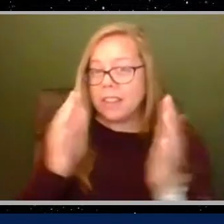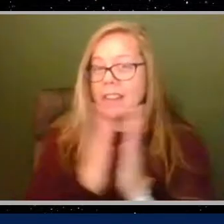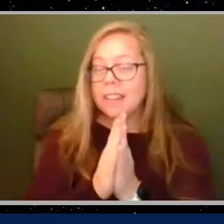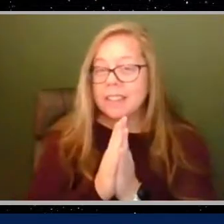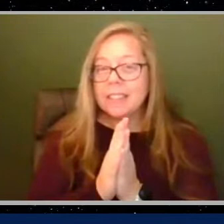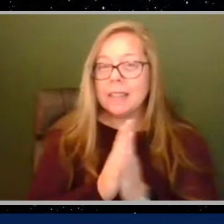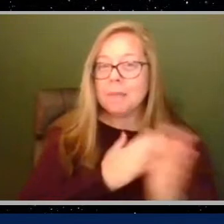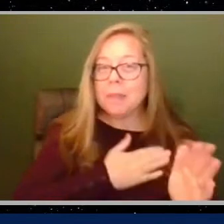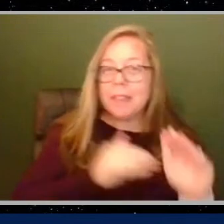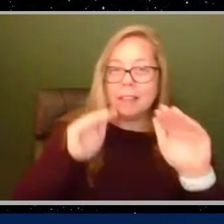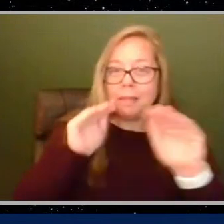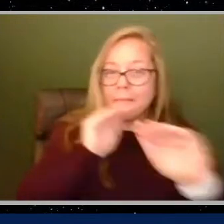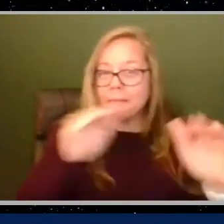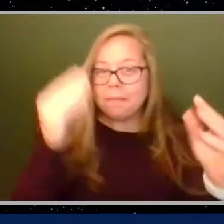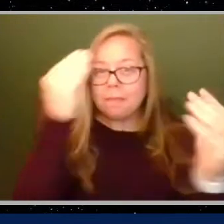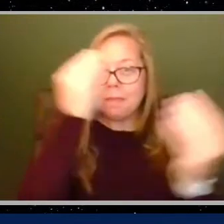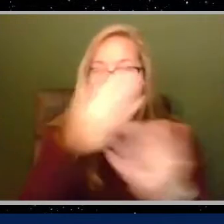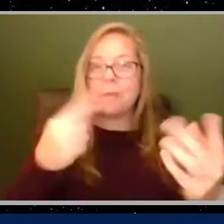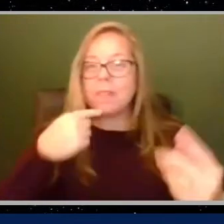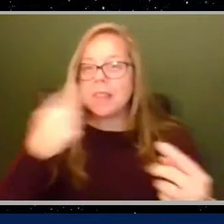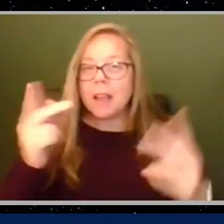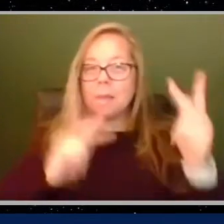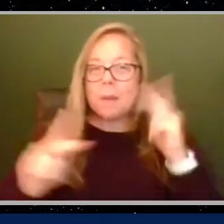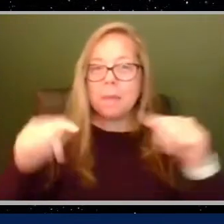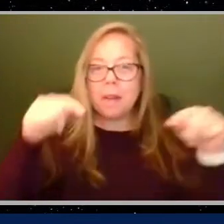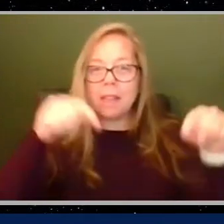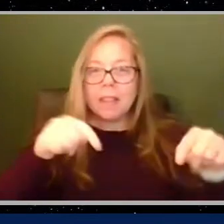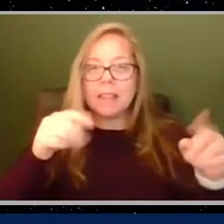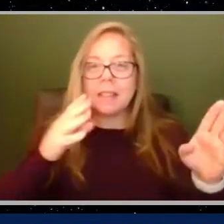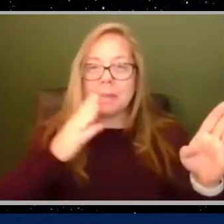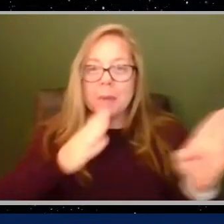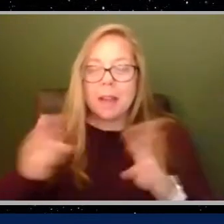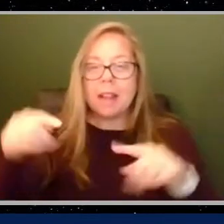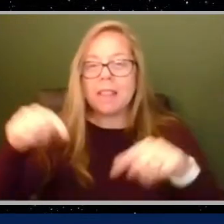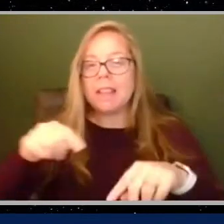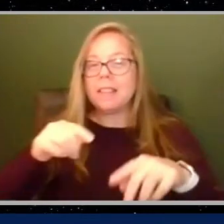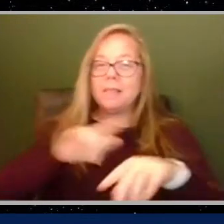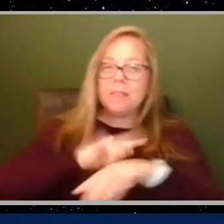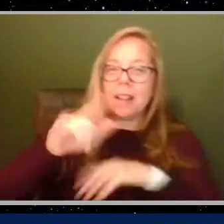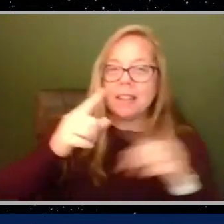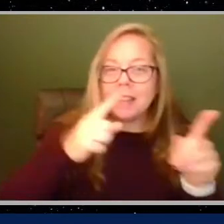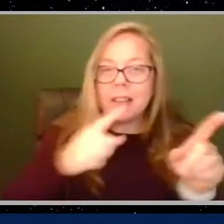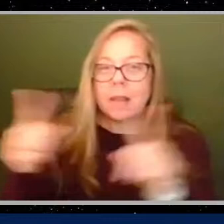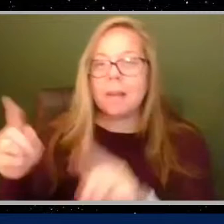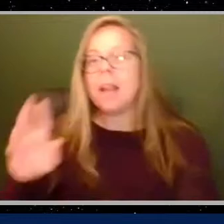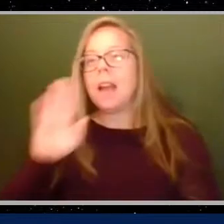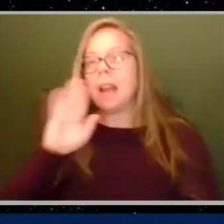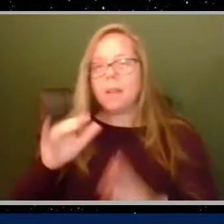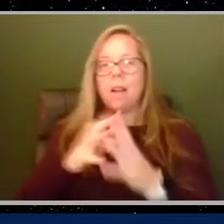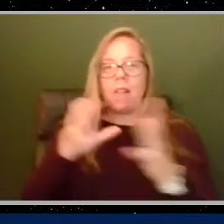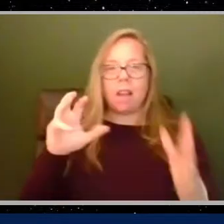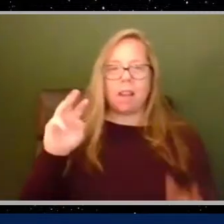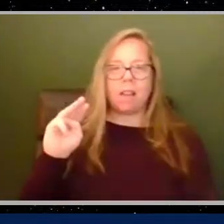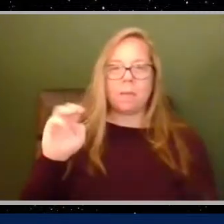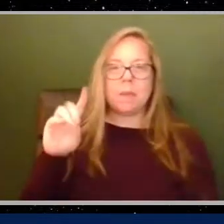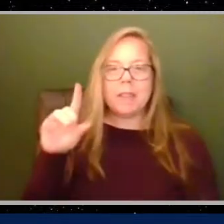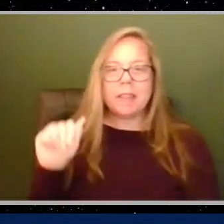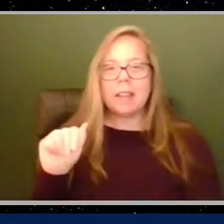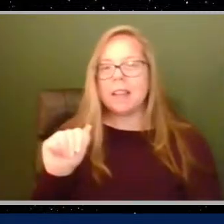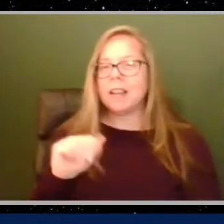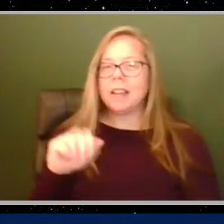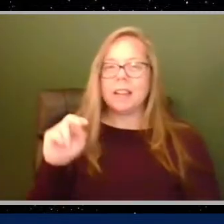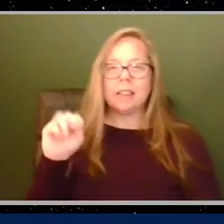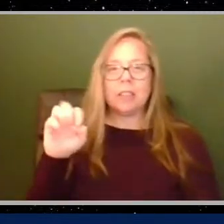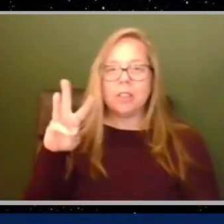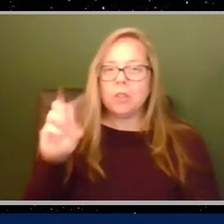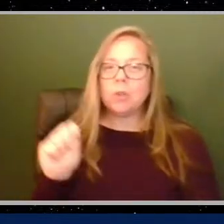share it. That, hey, this is actually happening. I know we get a lot of media press around,